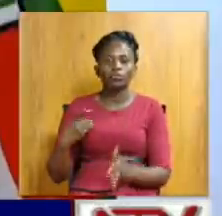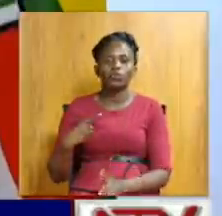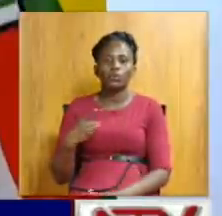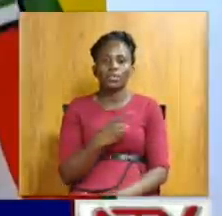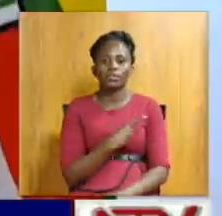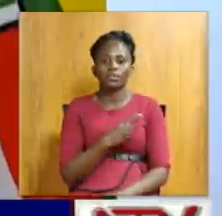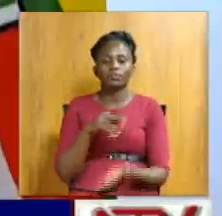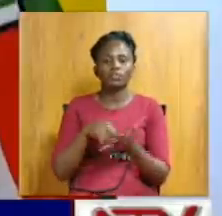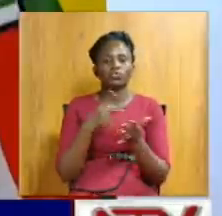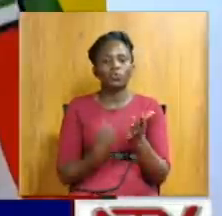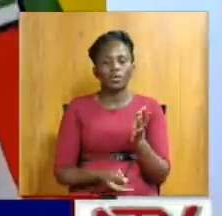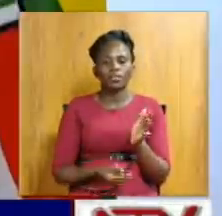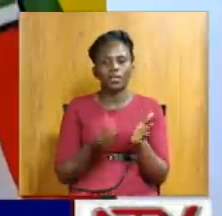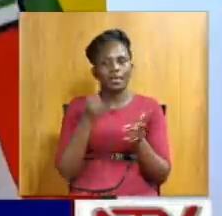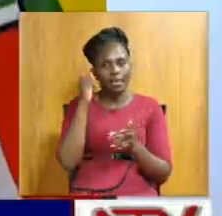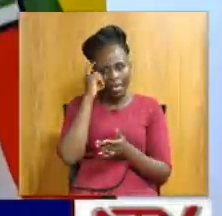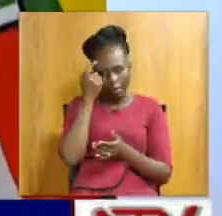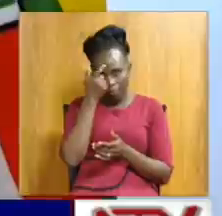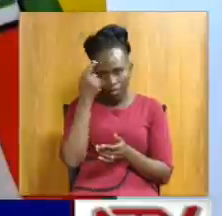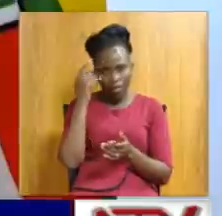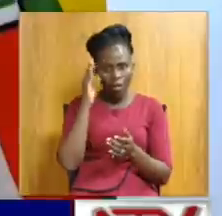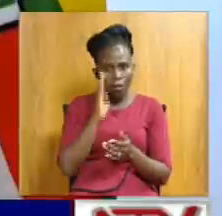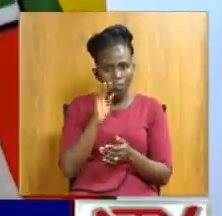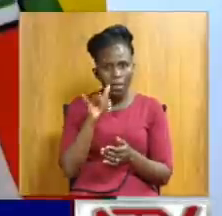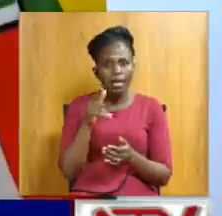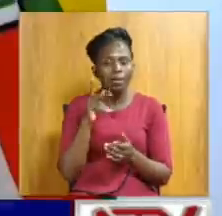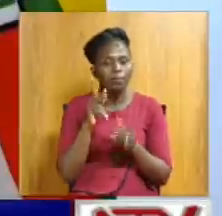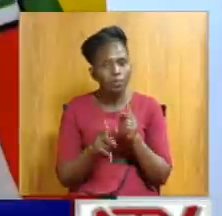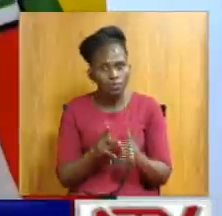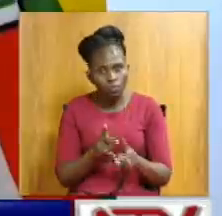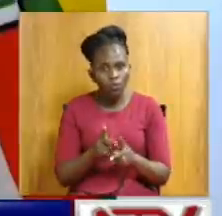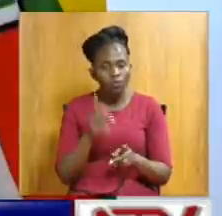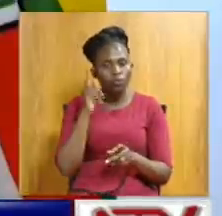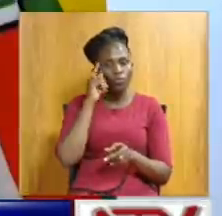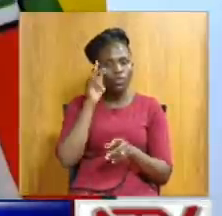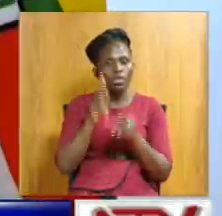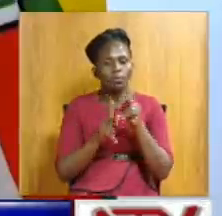which means government by the people, for the people, and of the people.